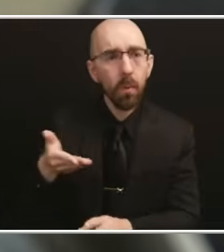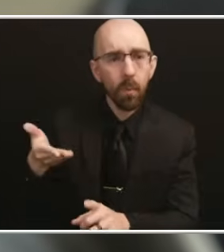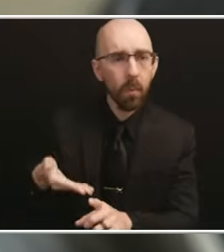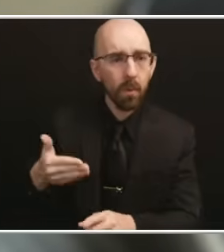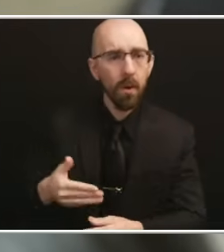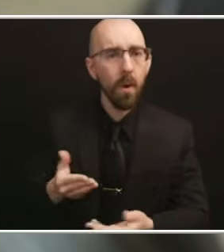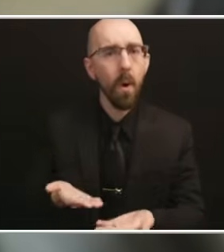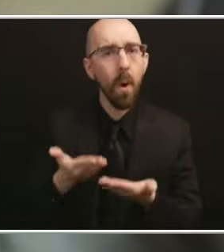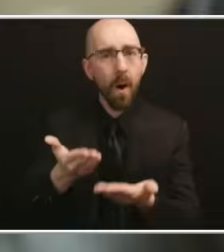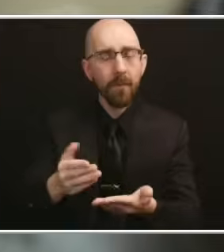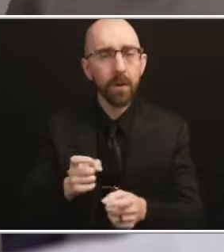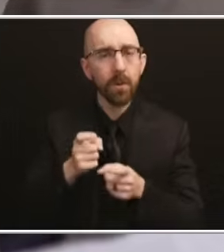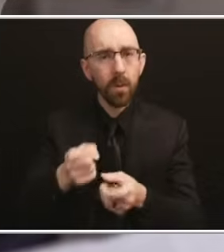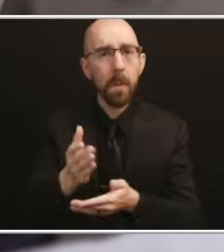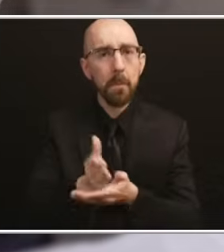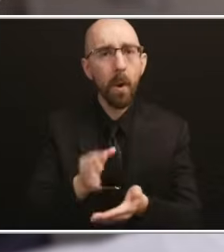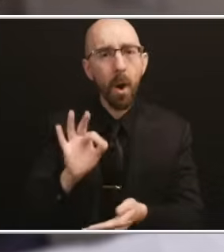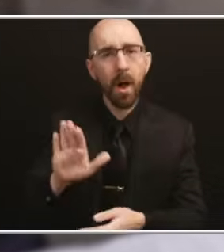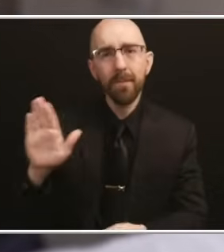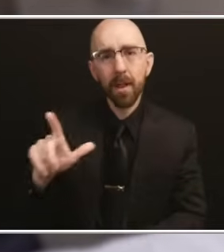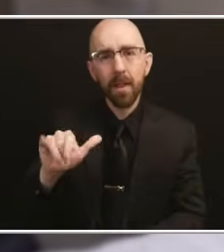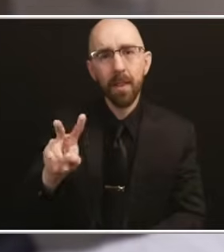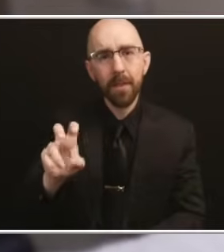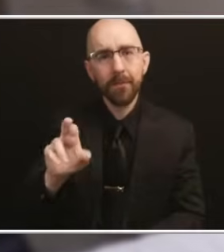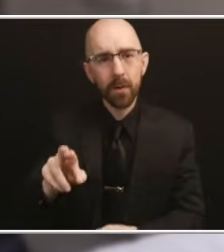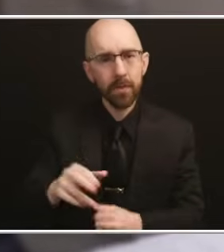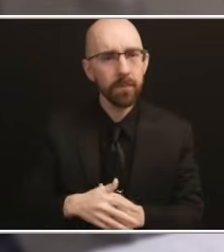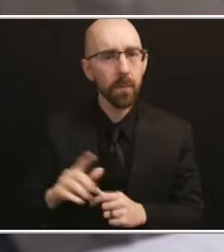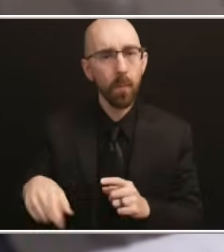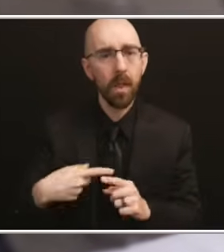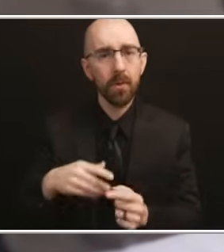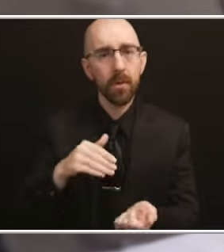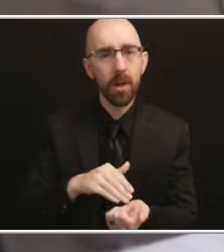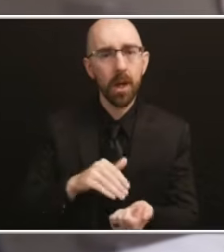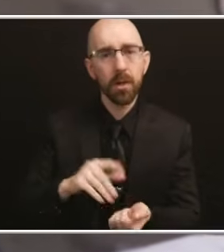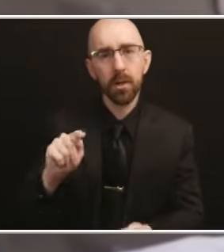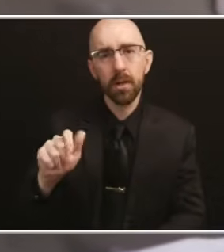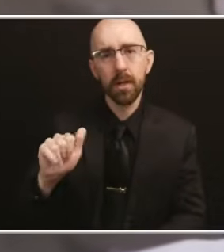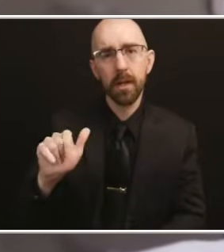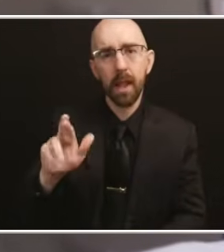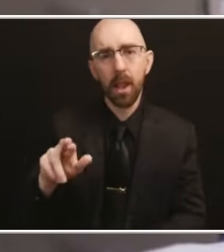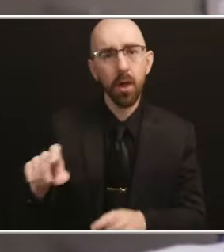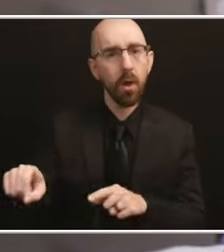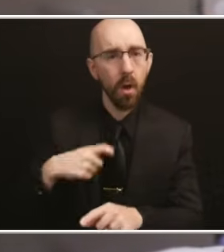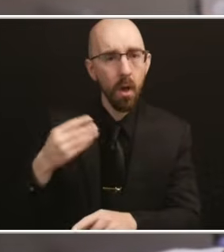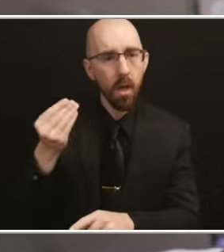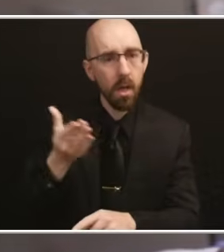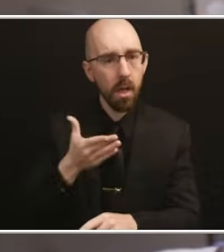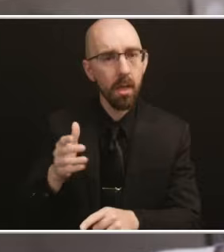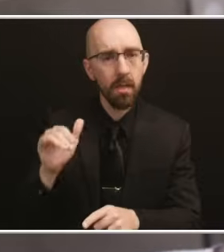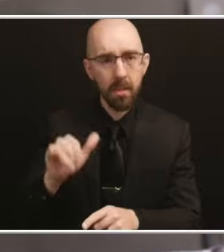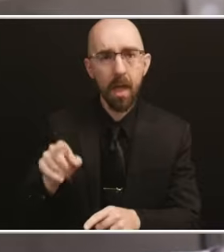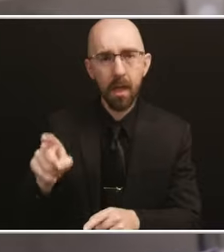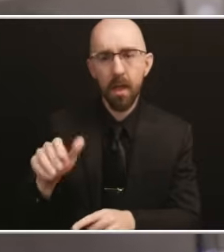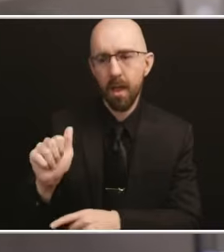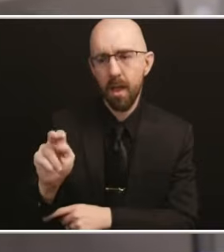donate part of their liver. When Dr. Taylor called and told me that there was an anonymous living